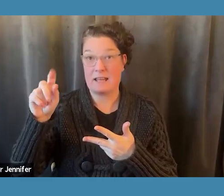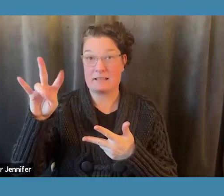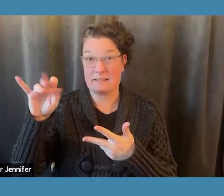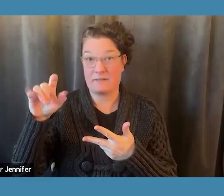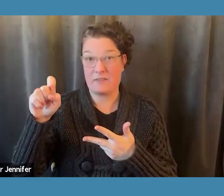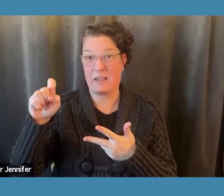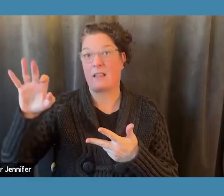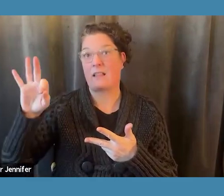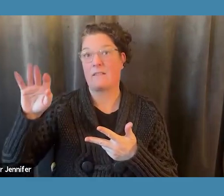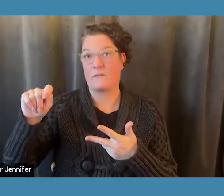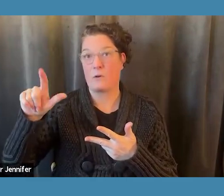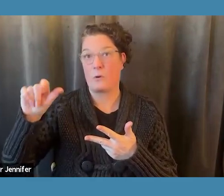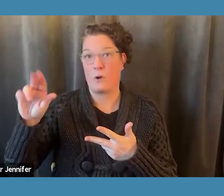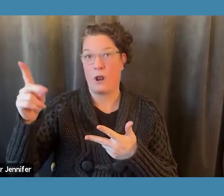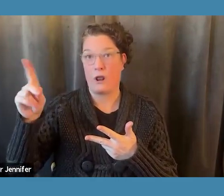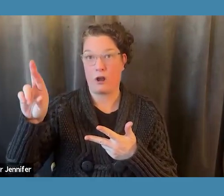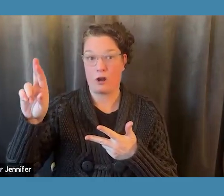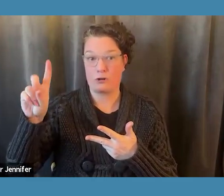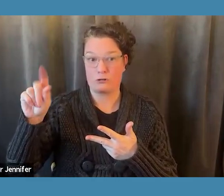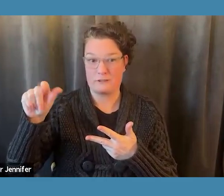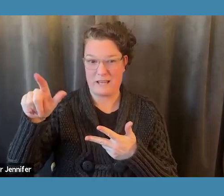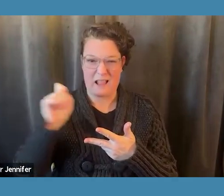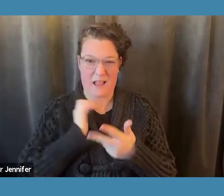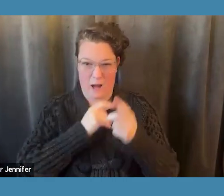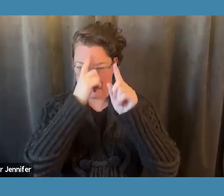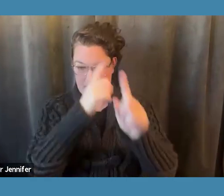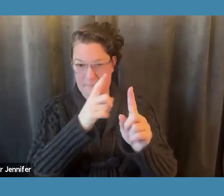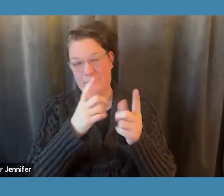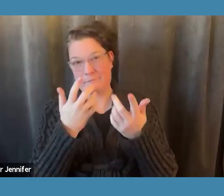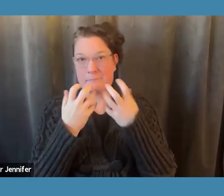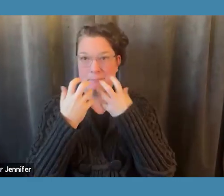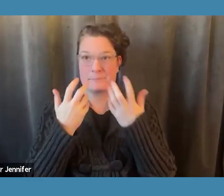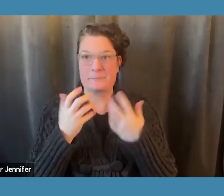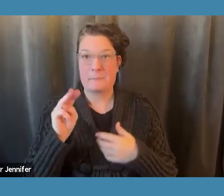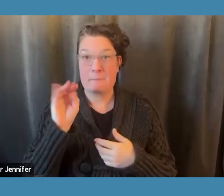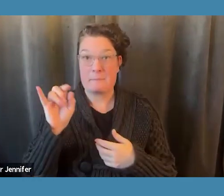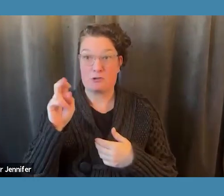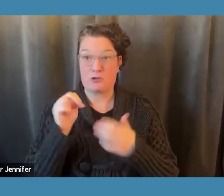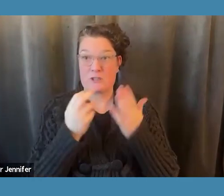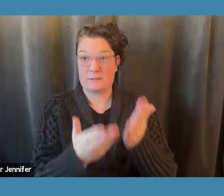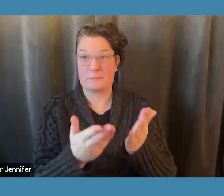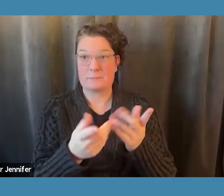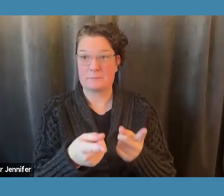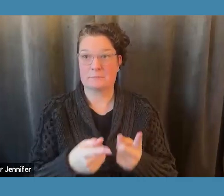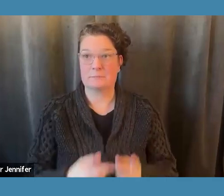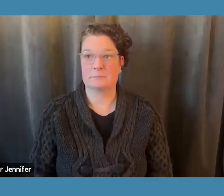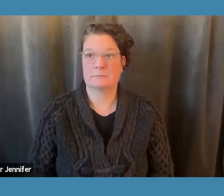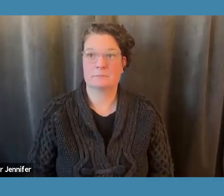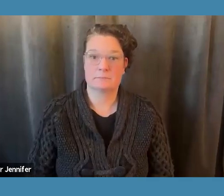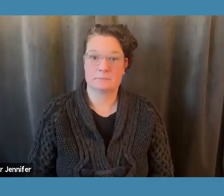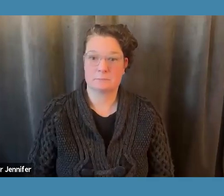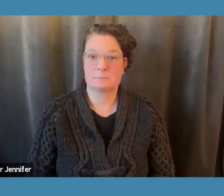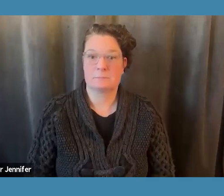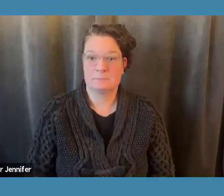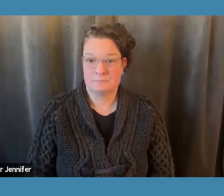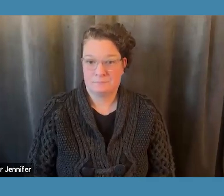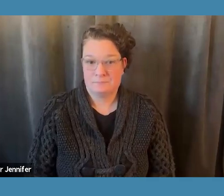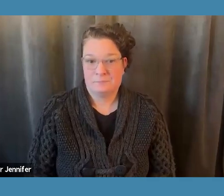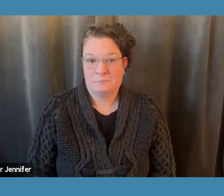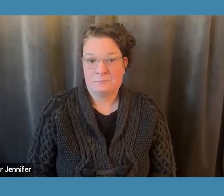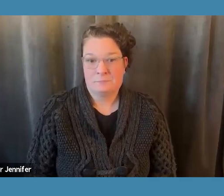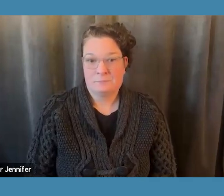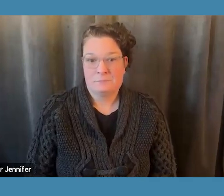advocate, educate, investigate, and litigate to protect and advance the rights, dignity, equal